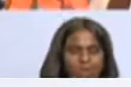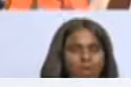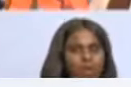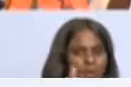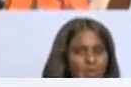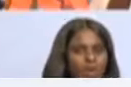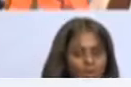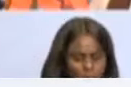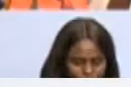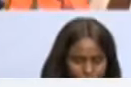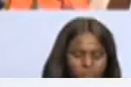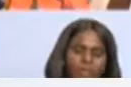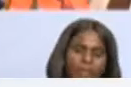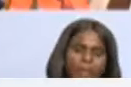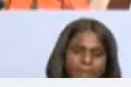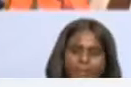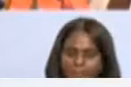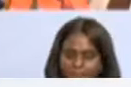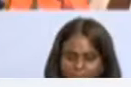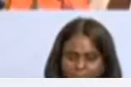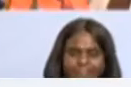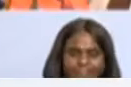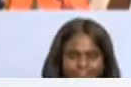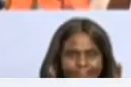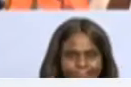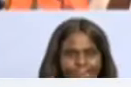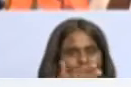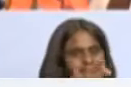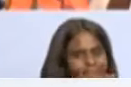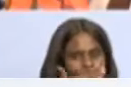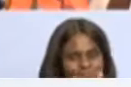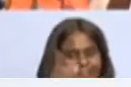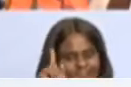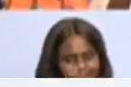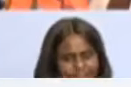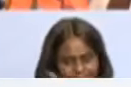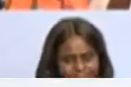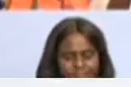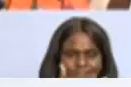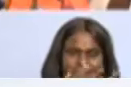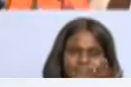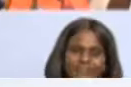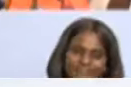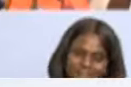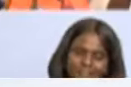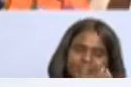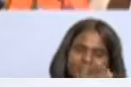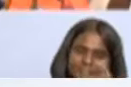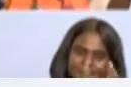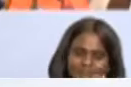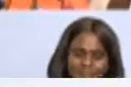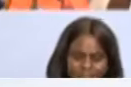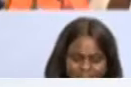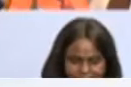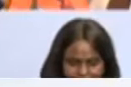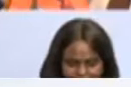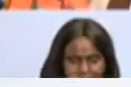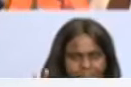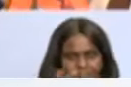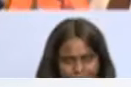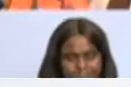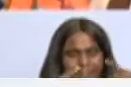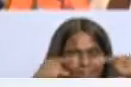humanity. We must continue to commit to and be passionate about building a peaceful, united, and prosperous